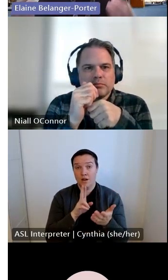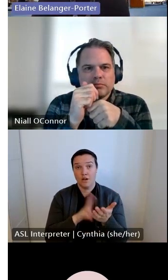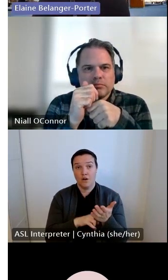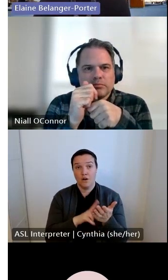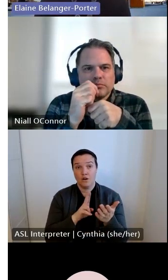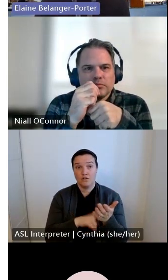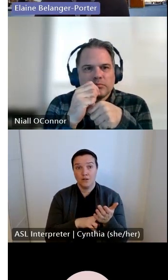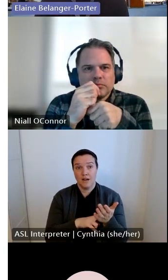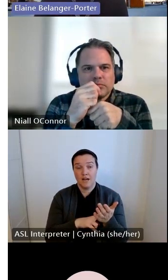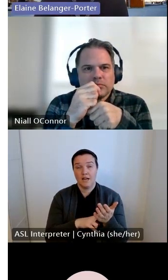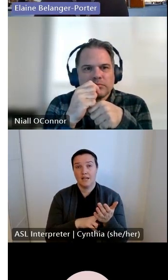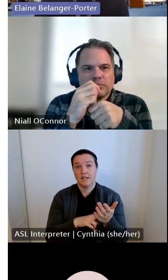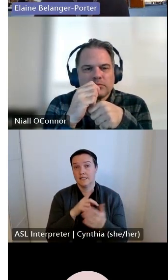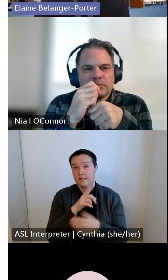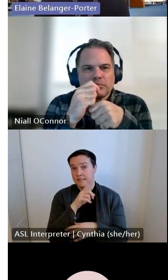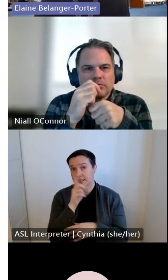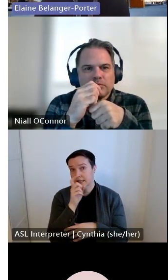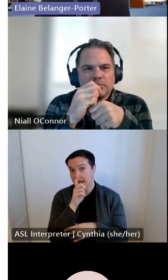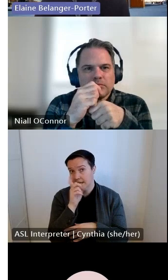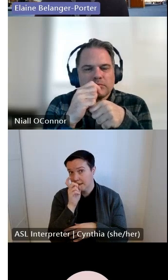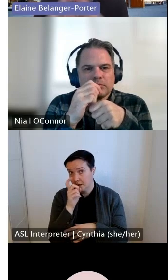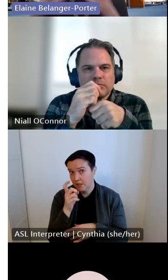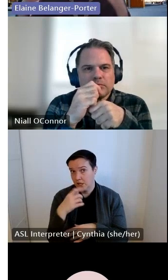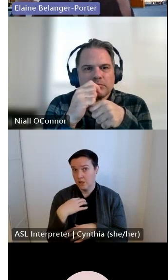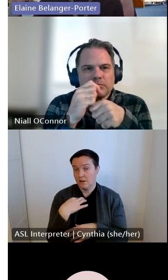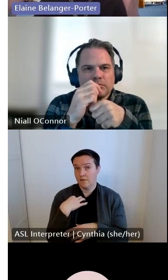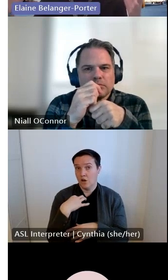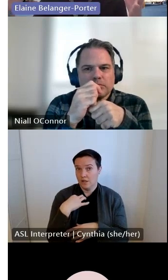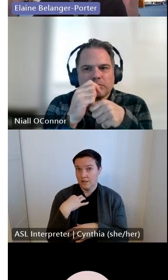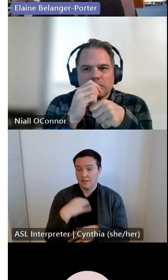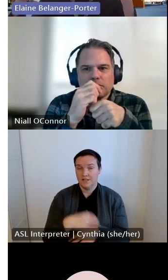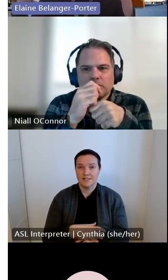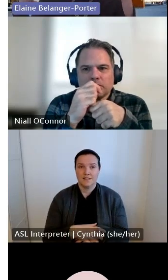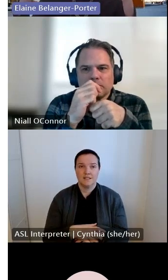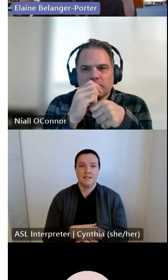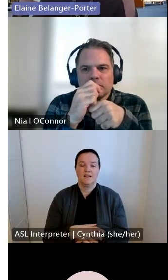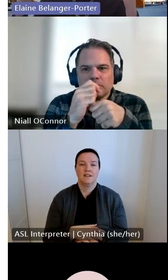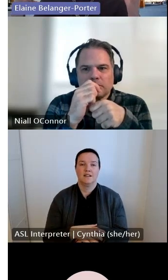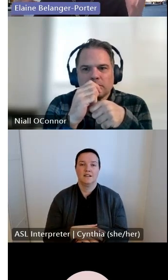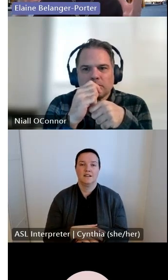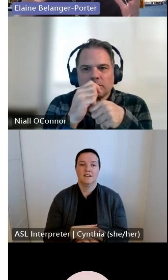contract, summer volunteers. So all the